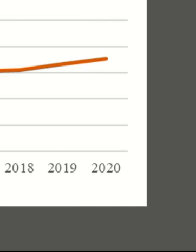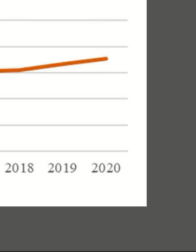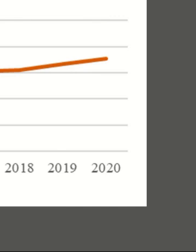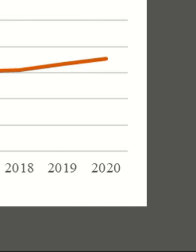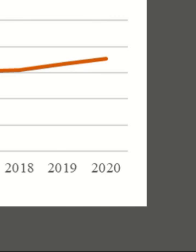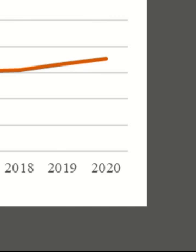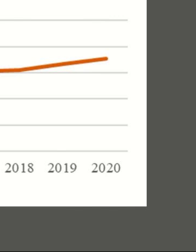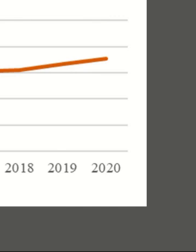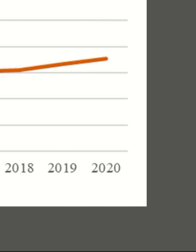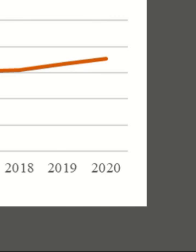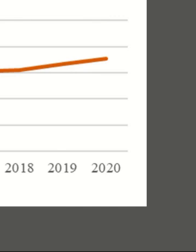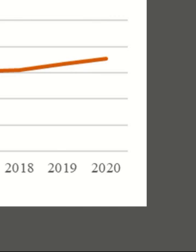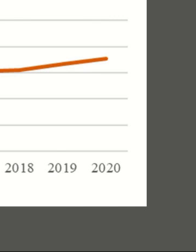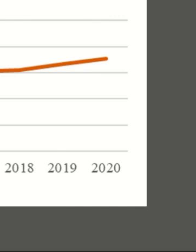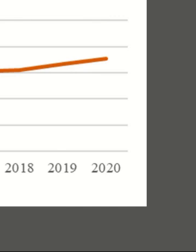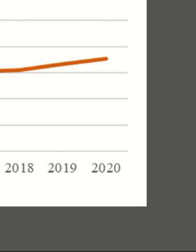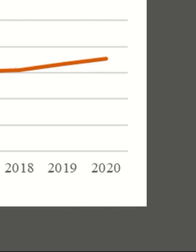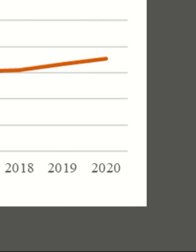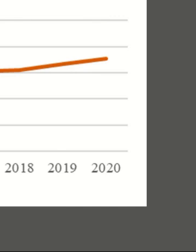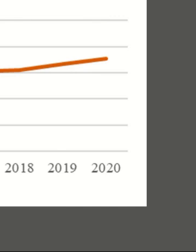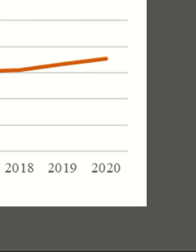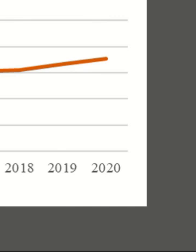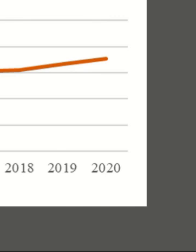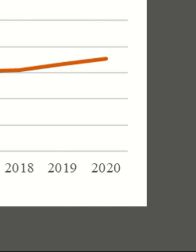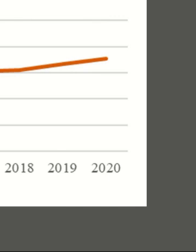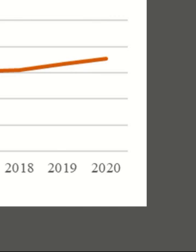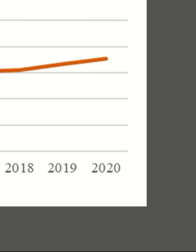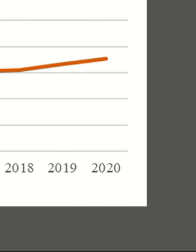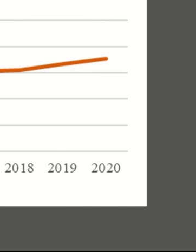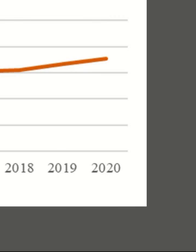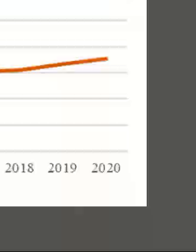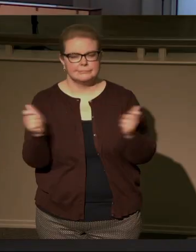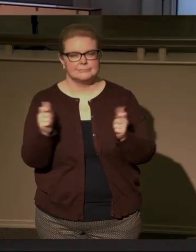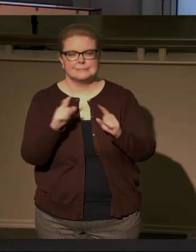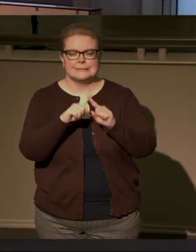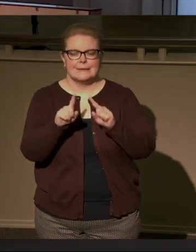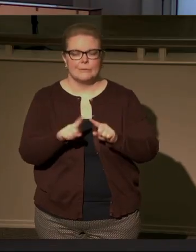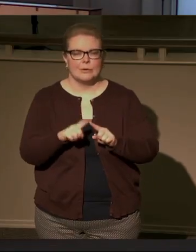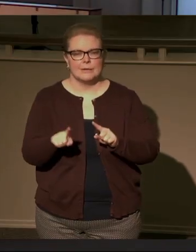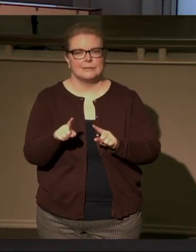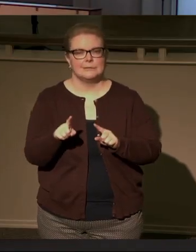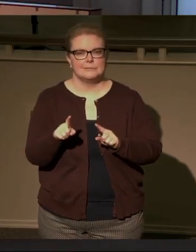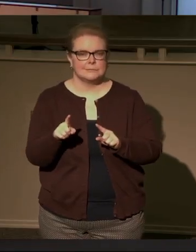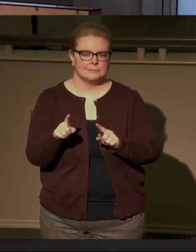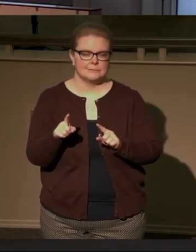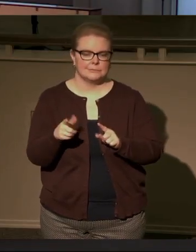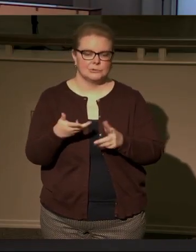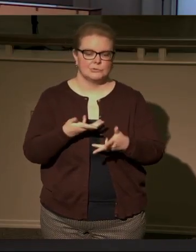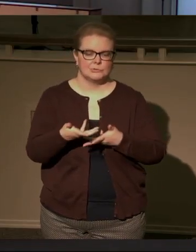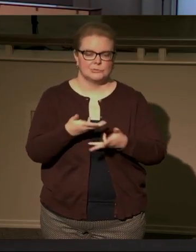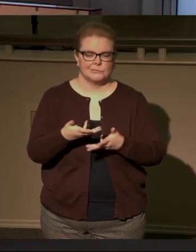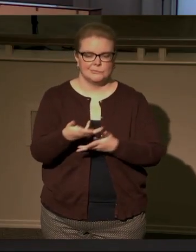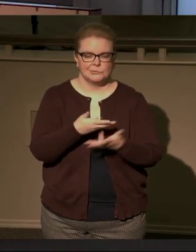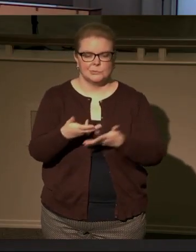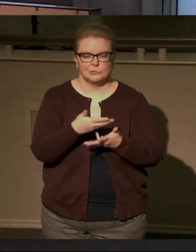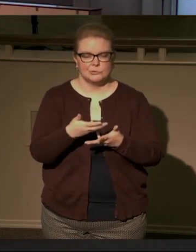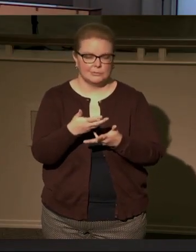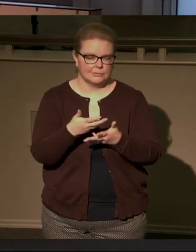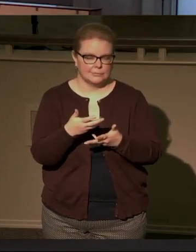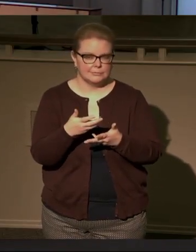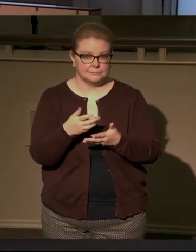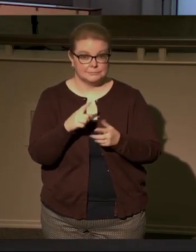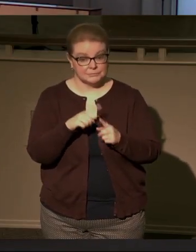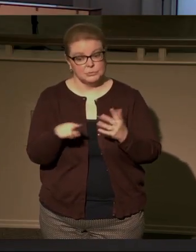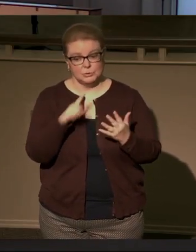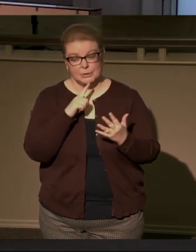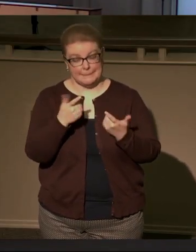others in here, like you've got Snapchat and you've got different things, right? All kinds of social platforms are there now. But these are the biggies. And if